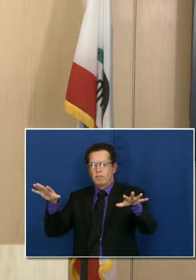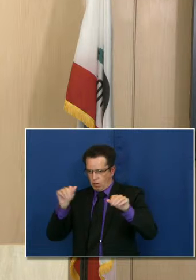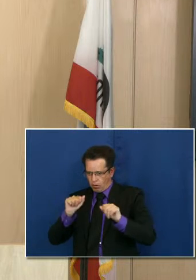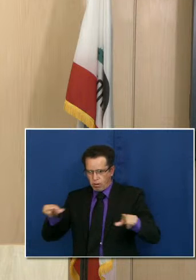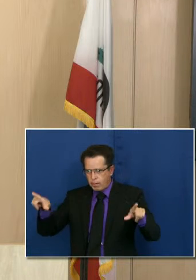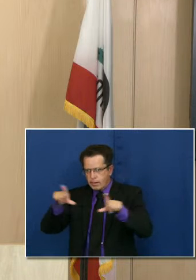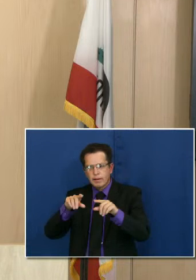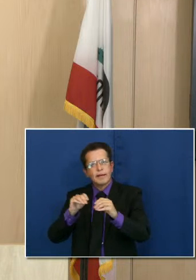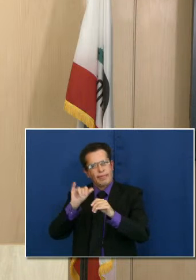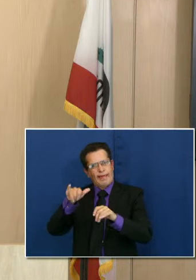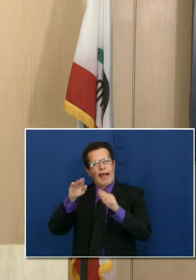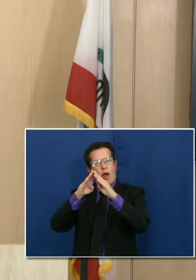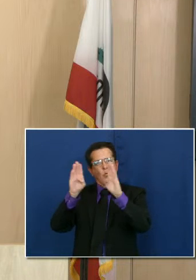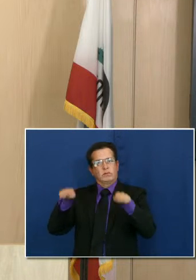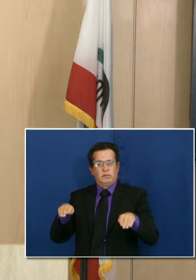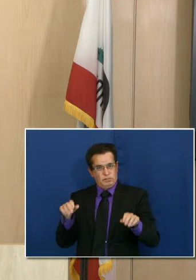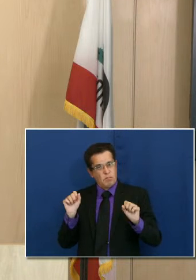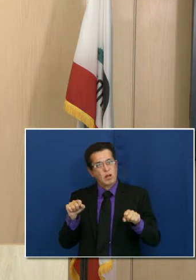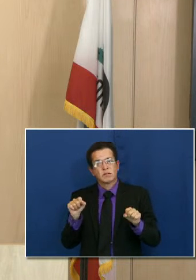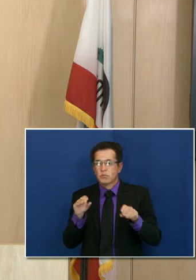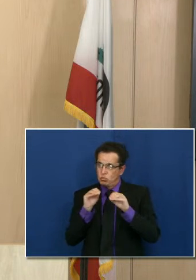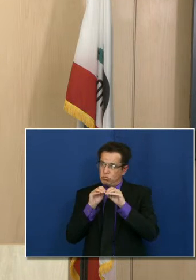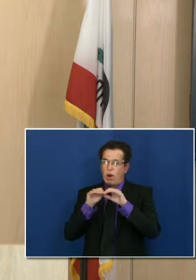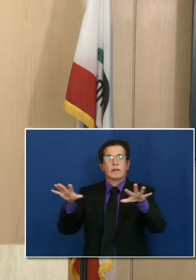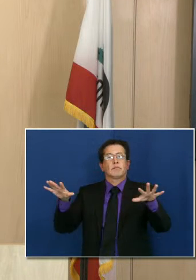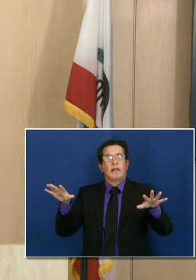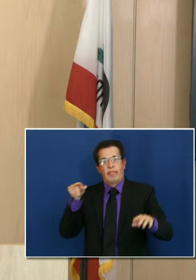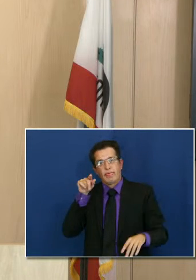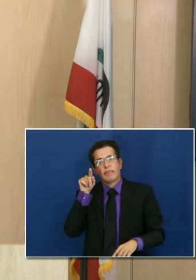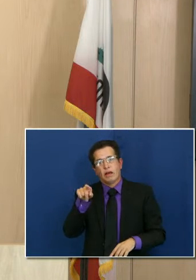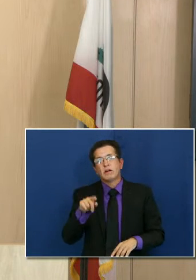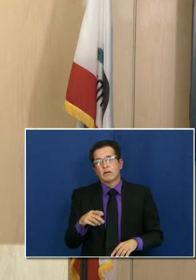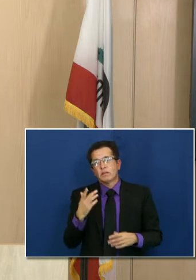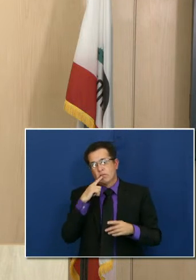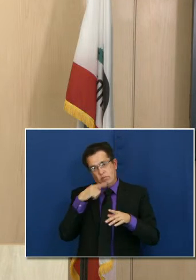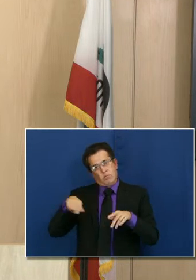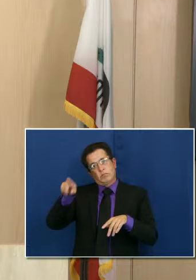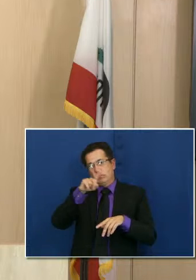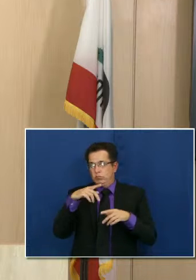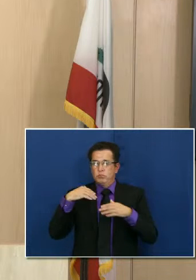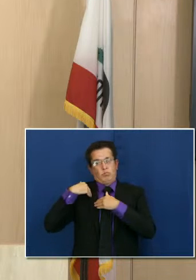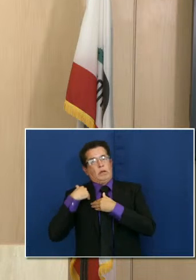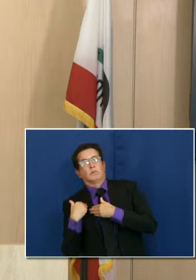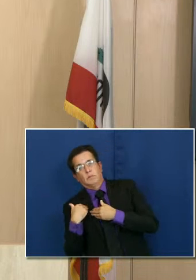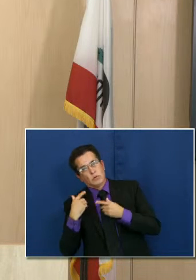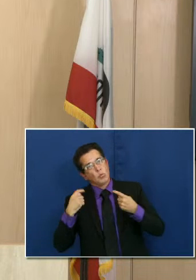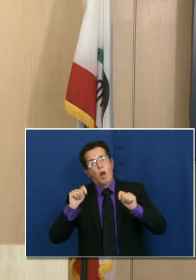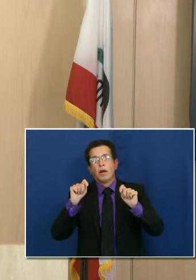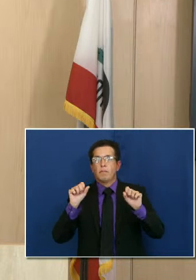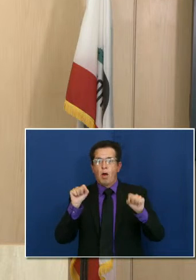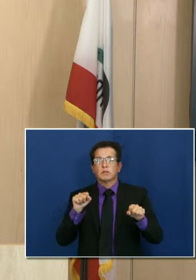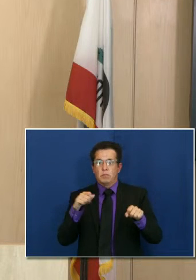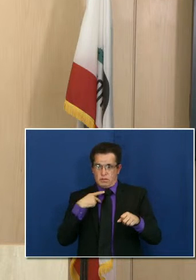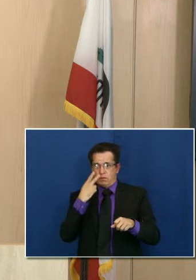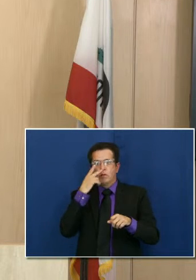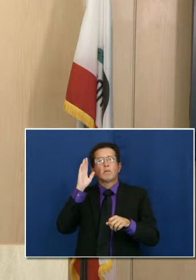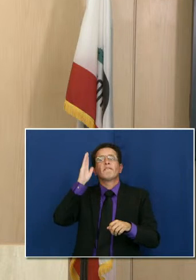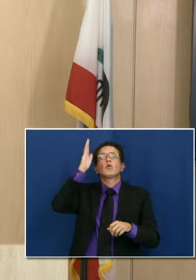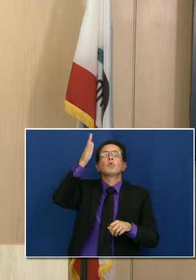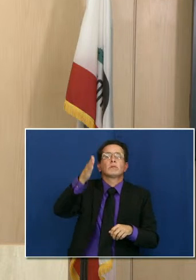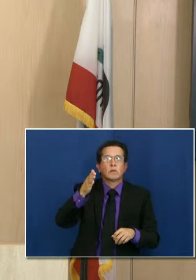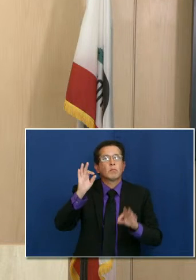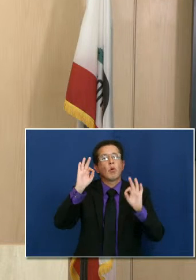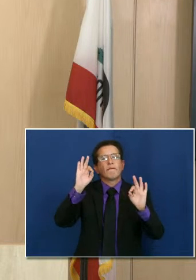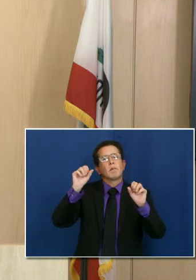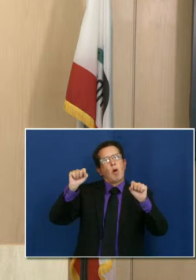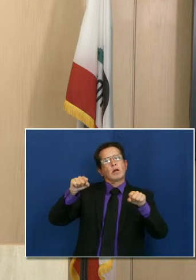it is very likely that it will transmit. And so we have to do everything possible. We do see a light at the end of the tunnel with the vaccine, but we